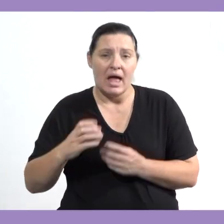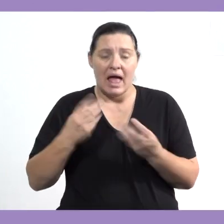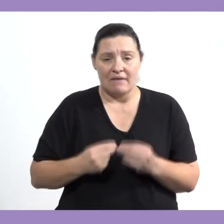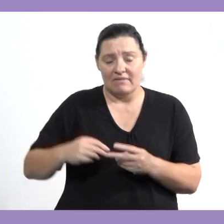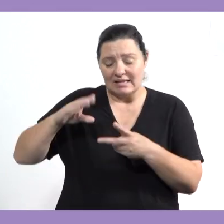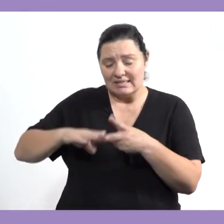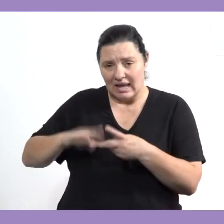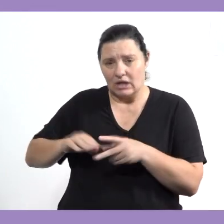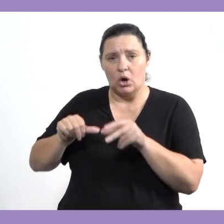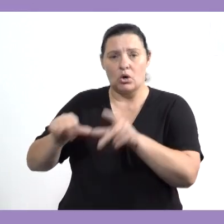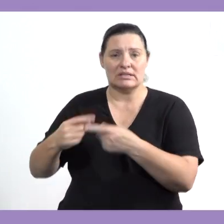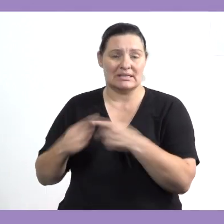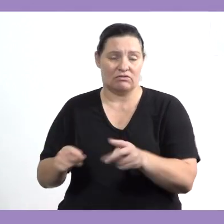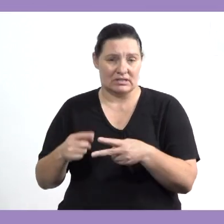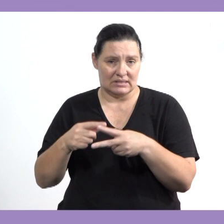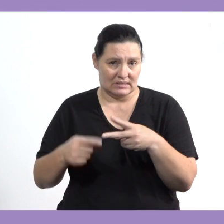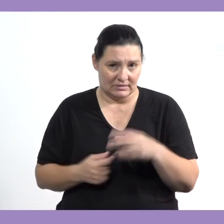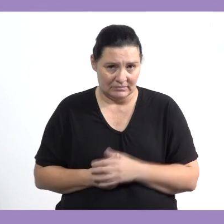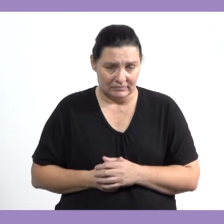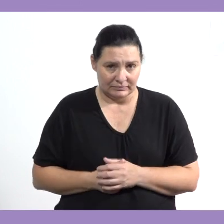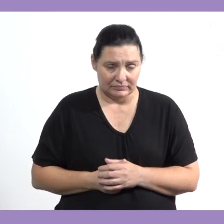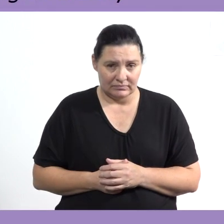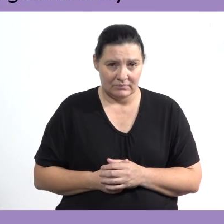a second constant difference.